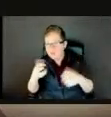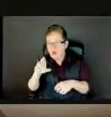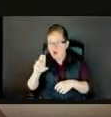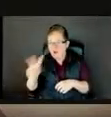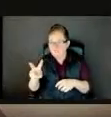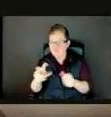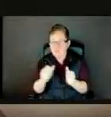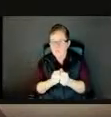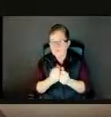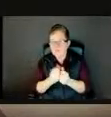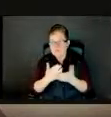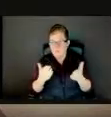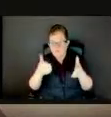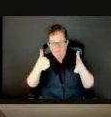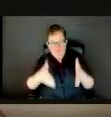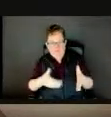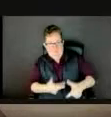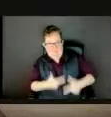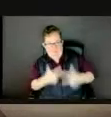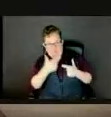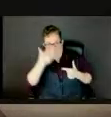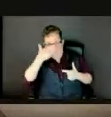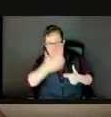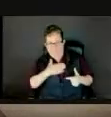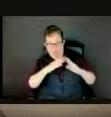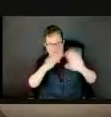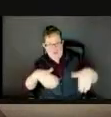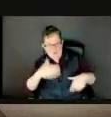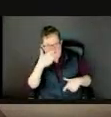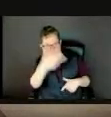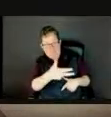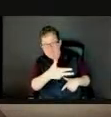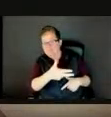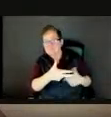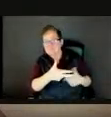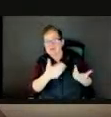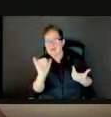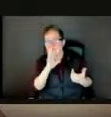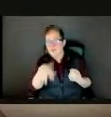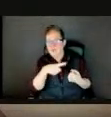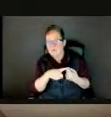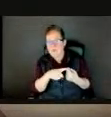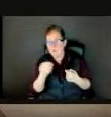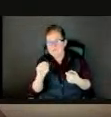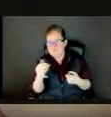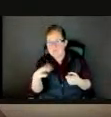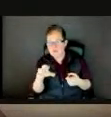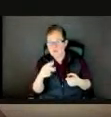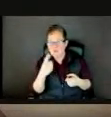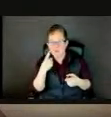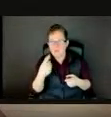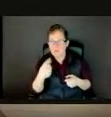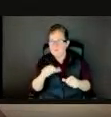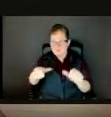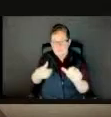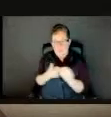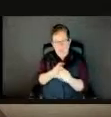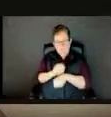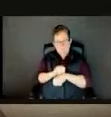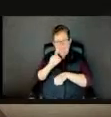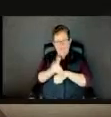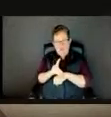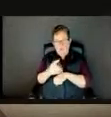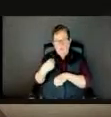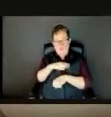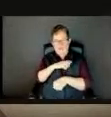in it in front of their house. So much like you were discussing, Mr. Mayor, the one in behind McDonald's, we have officers that